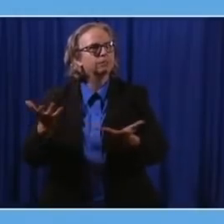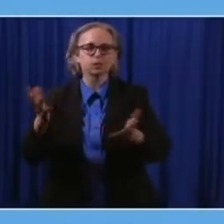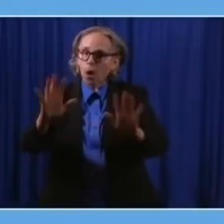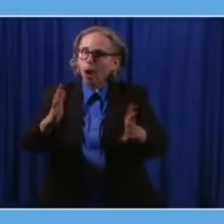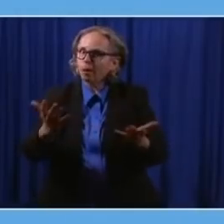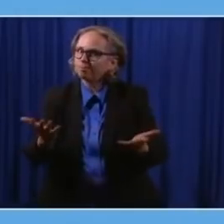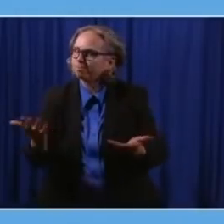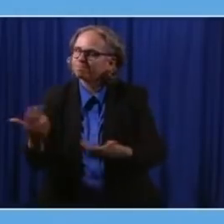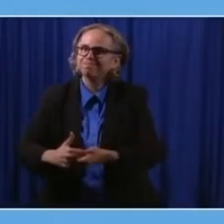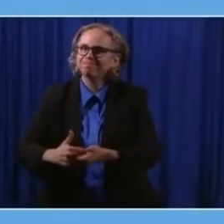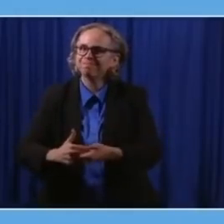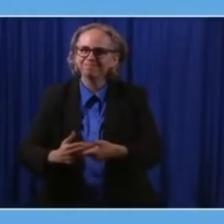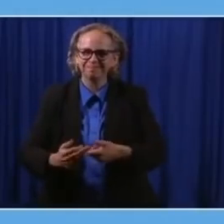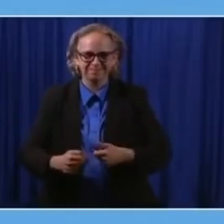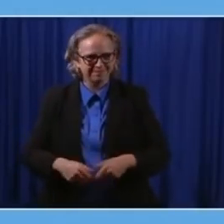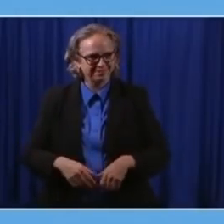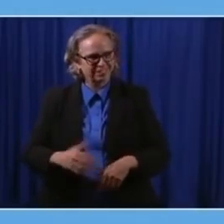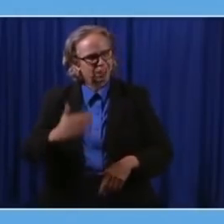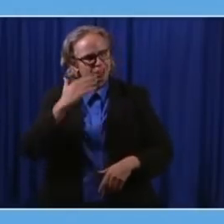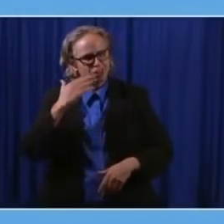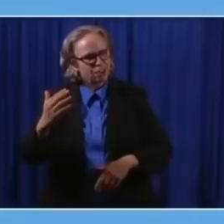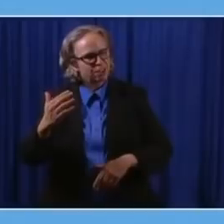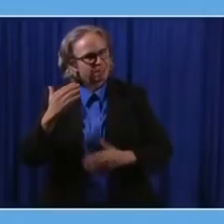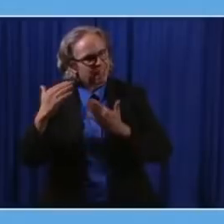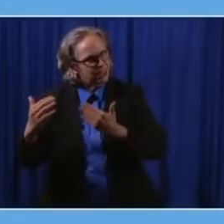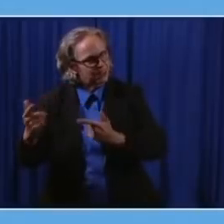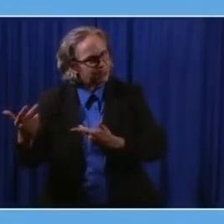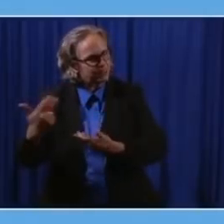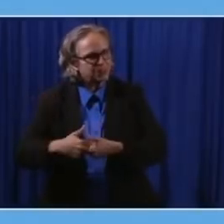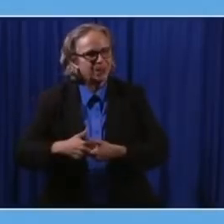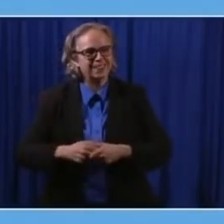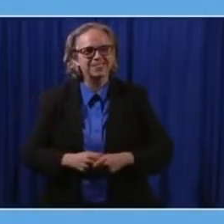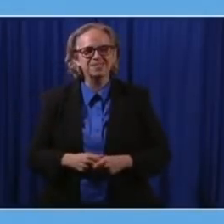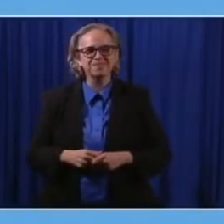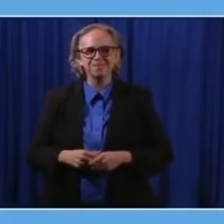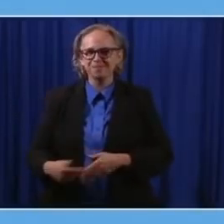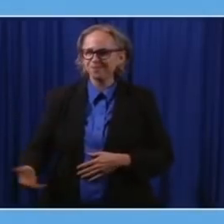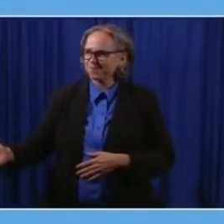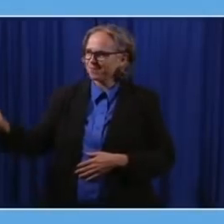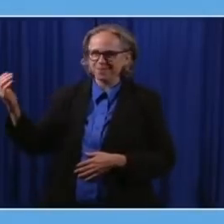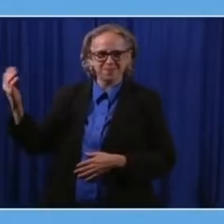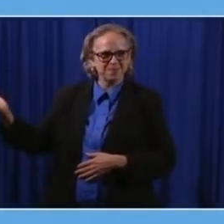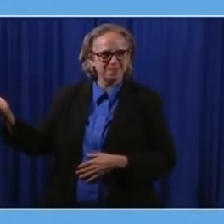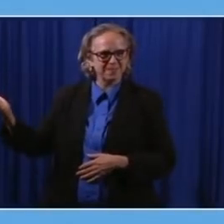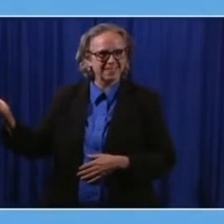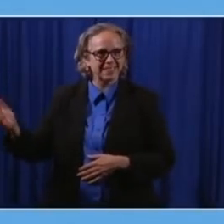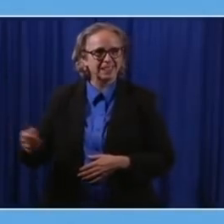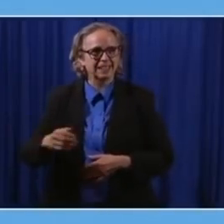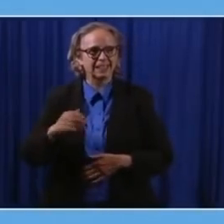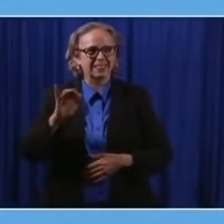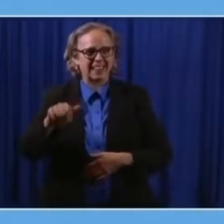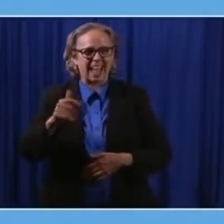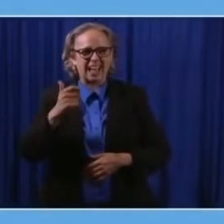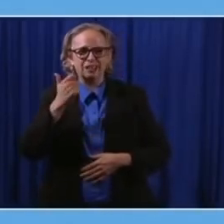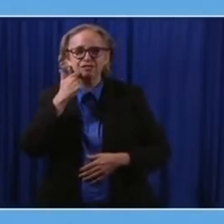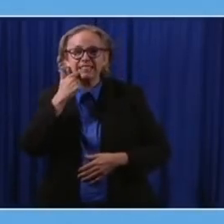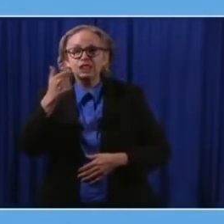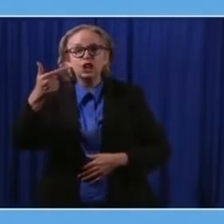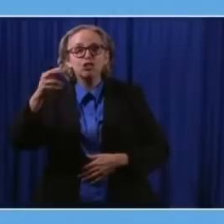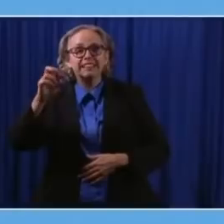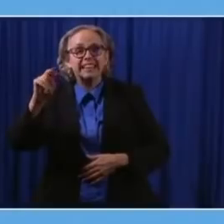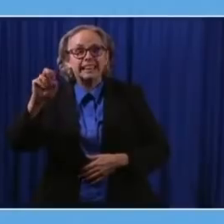Wert, Crawford, and Mercer County. As you'll see on here, they are in green. And you'll see also